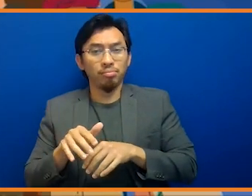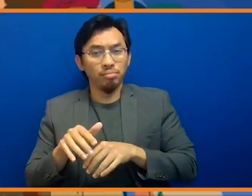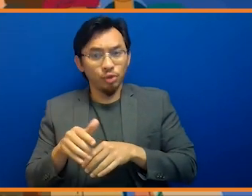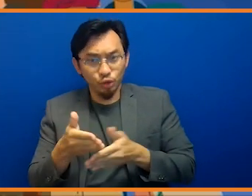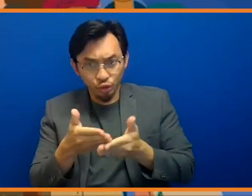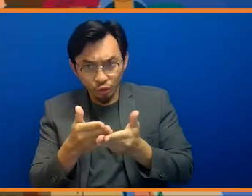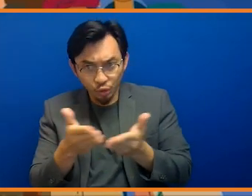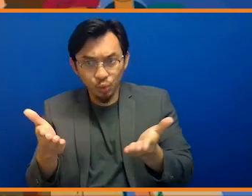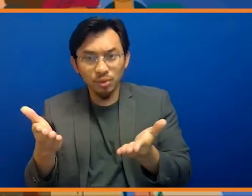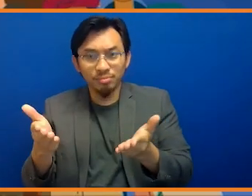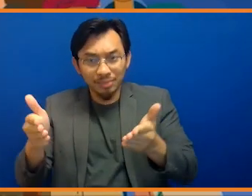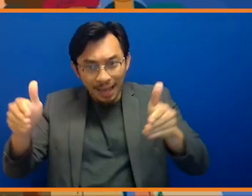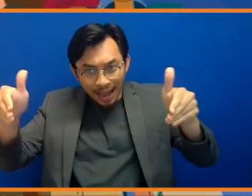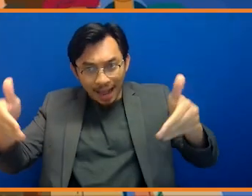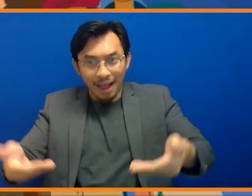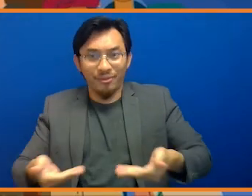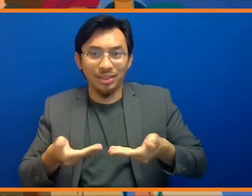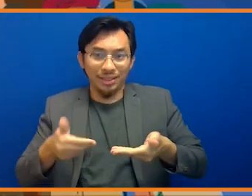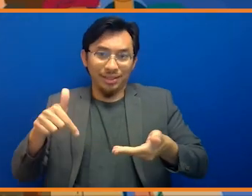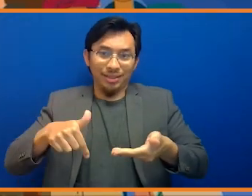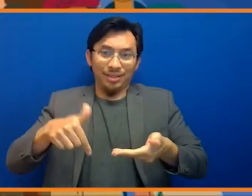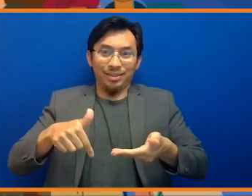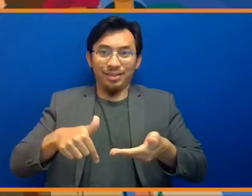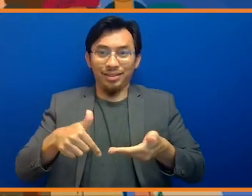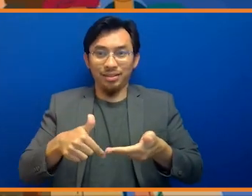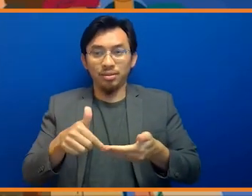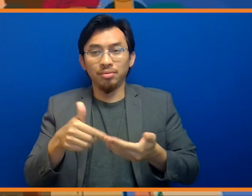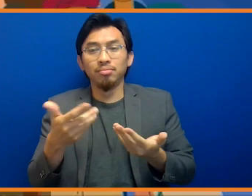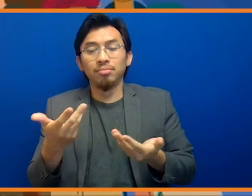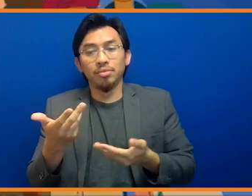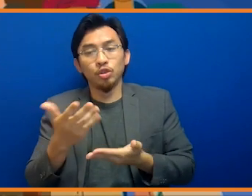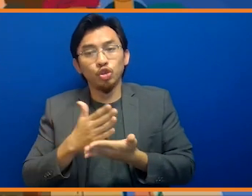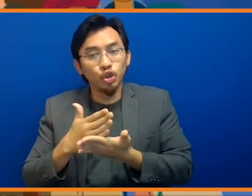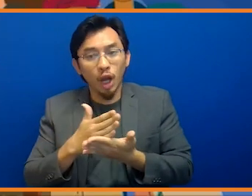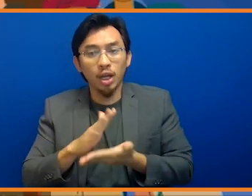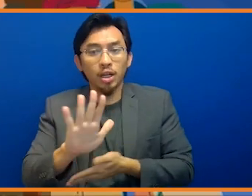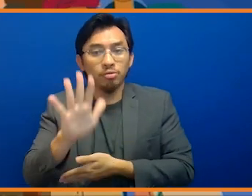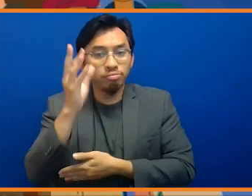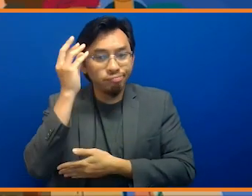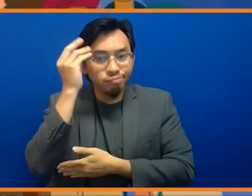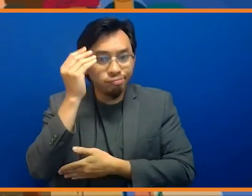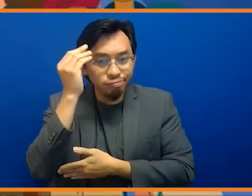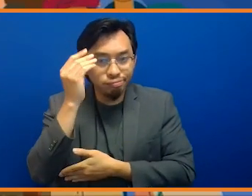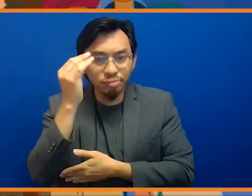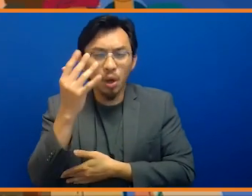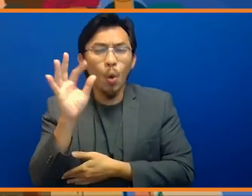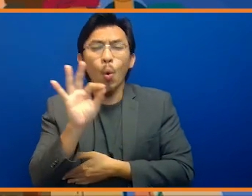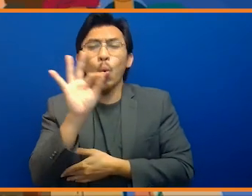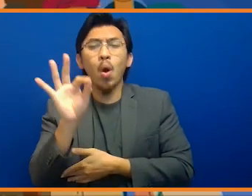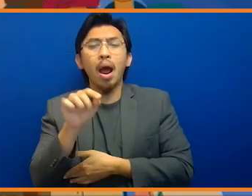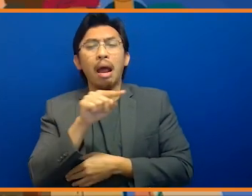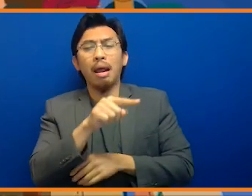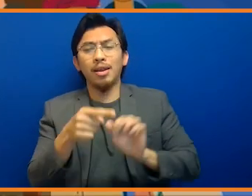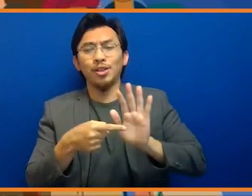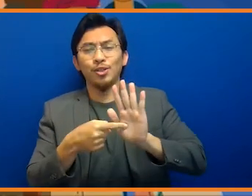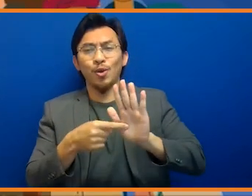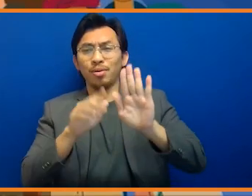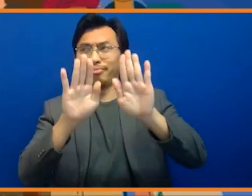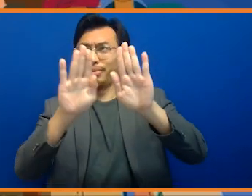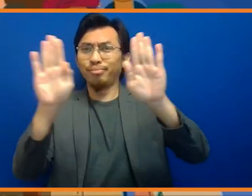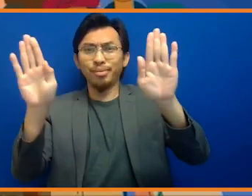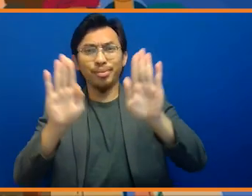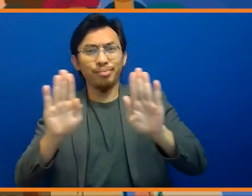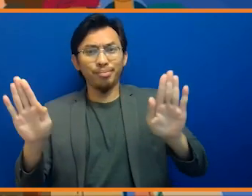Then the participants are invited to share their thought on why do you think this exhibition is